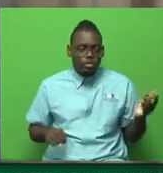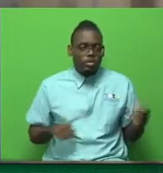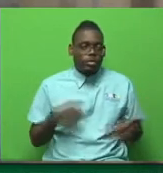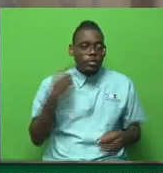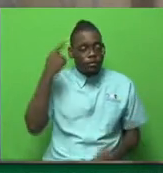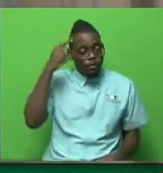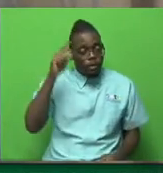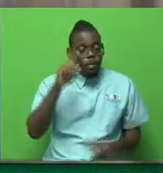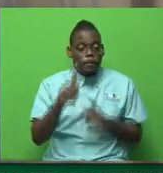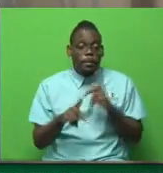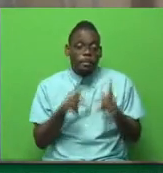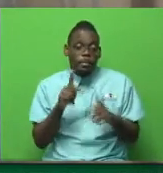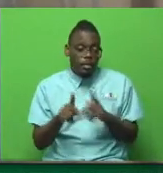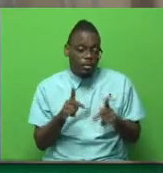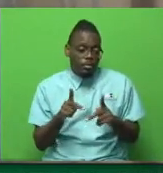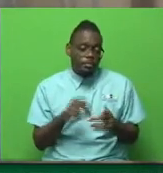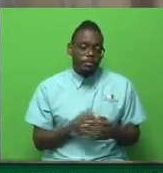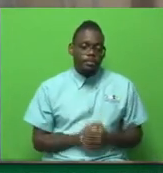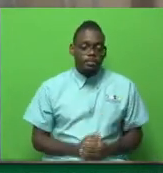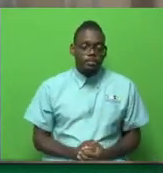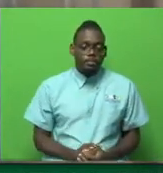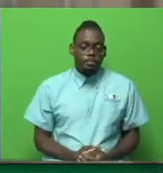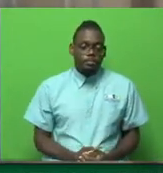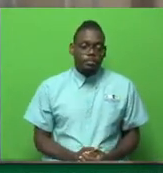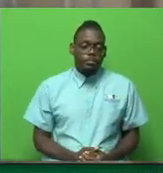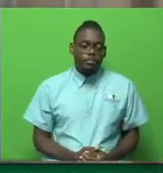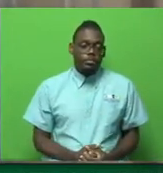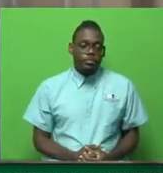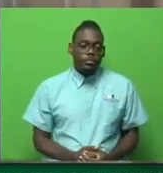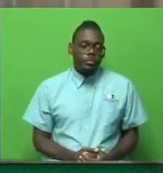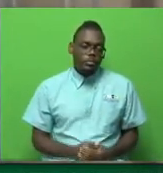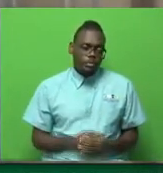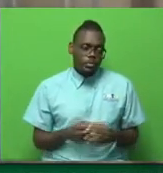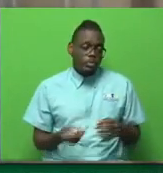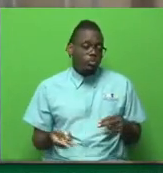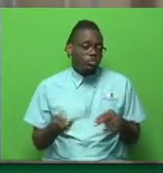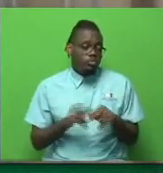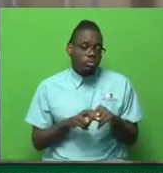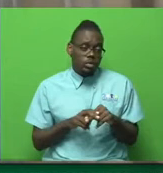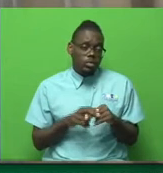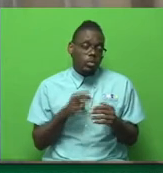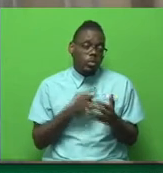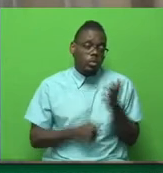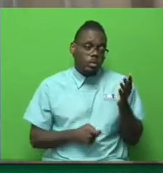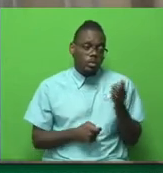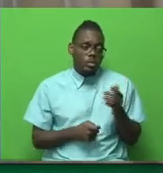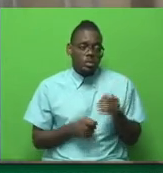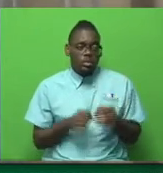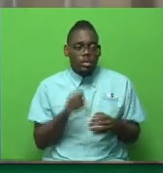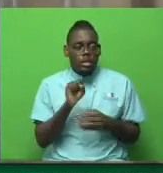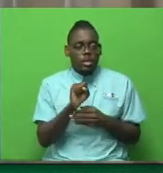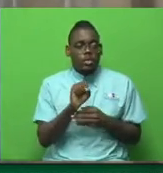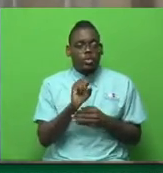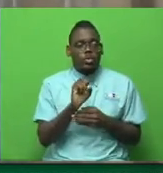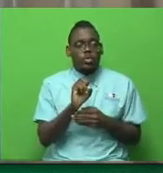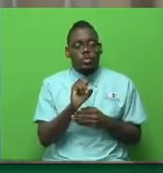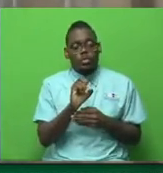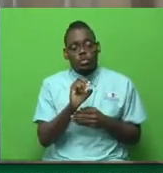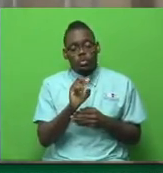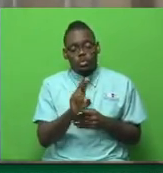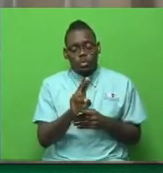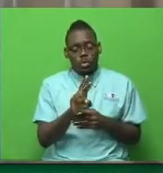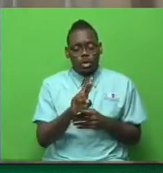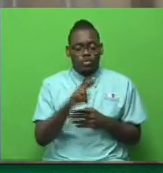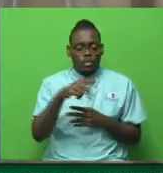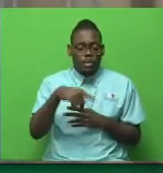the minister raised the price of Super by 158 in his seven years he raised the price of